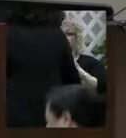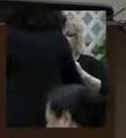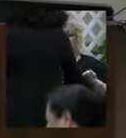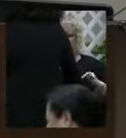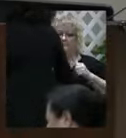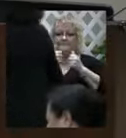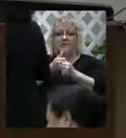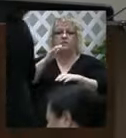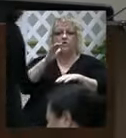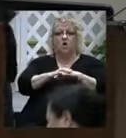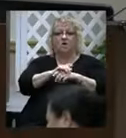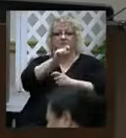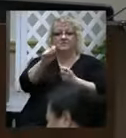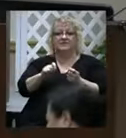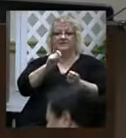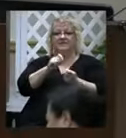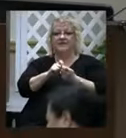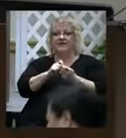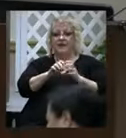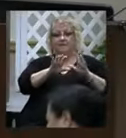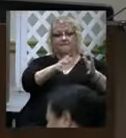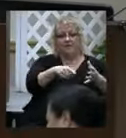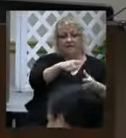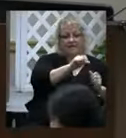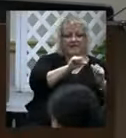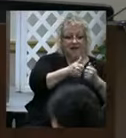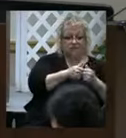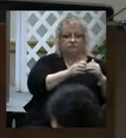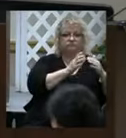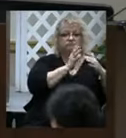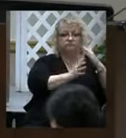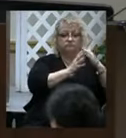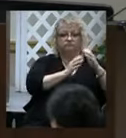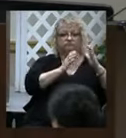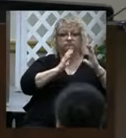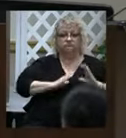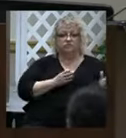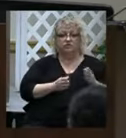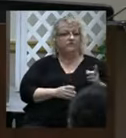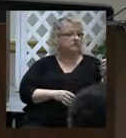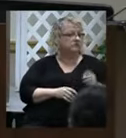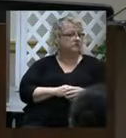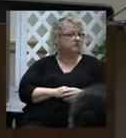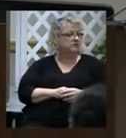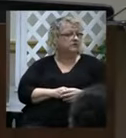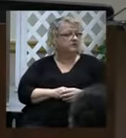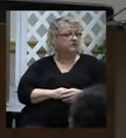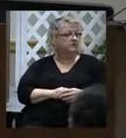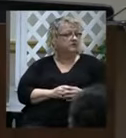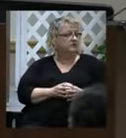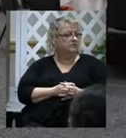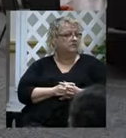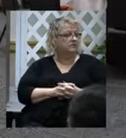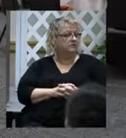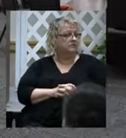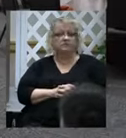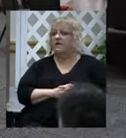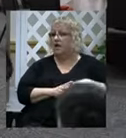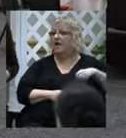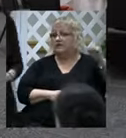specific population that agency serves? And I think that's an easy one for you to answer.